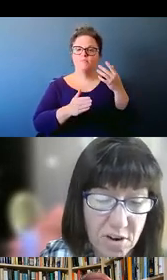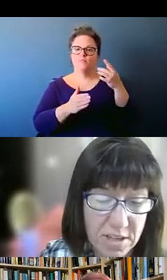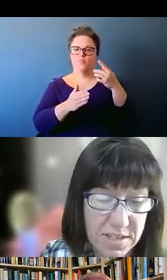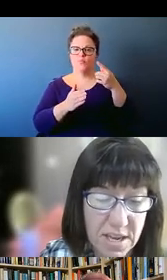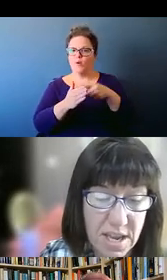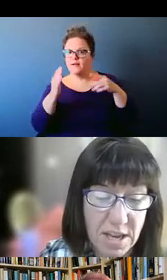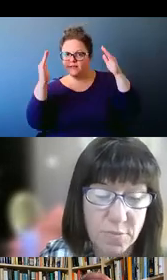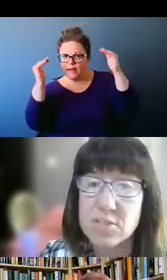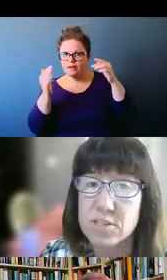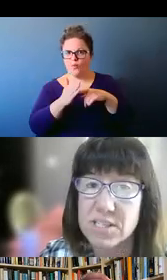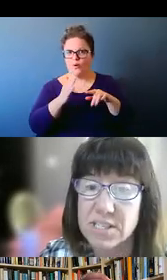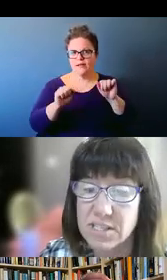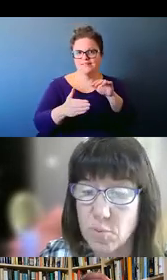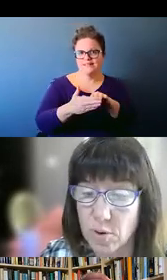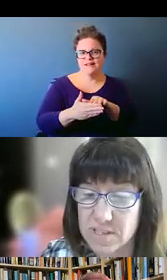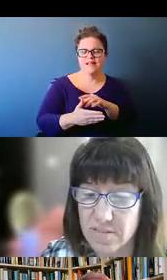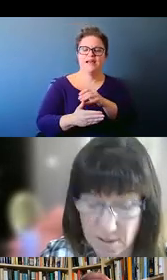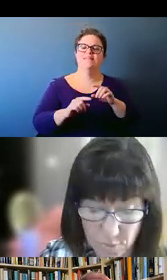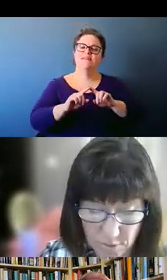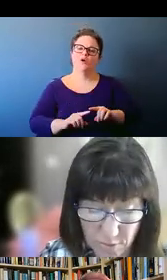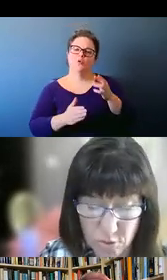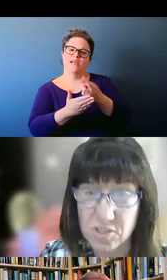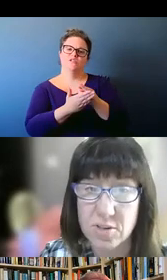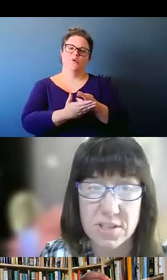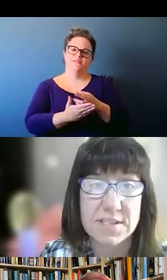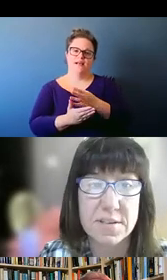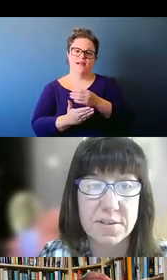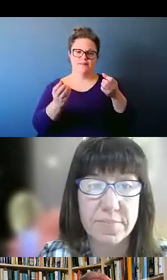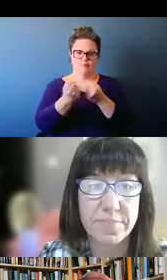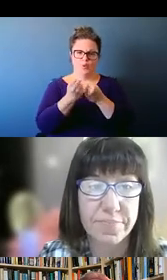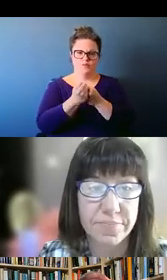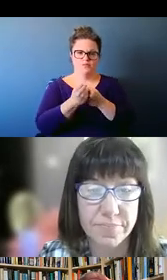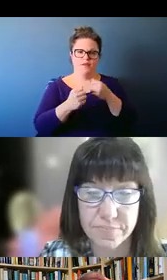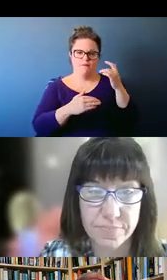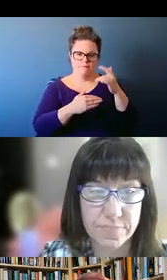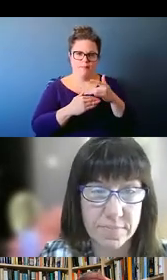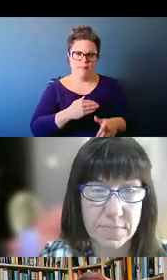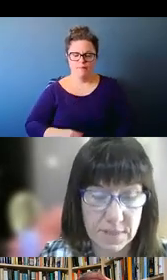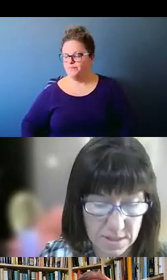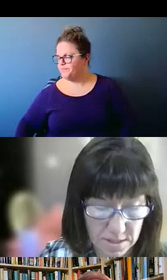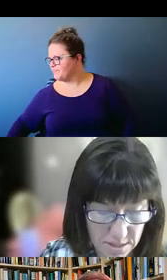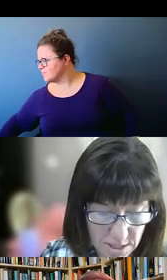Faculty of Arts, and resources and supports available for new students.